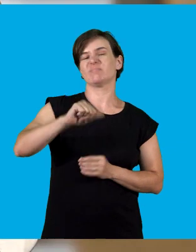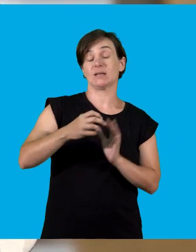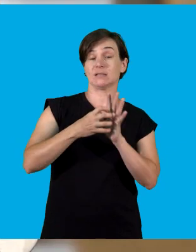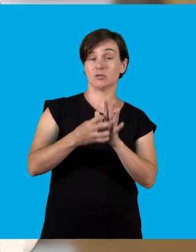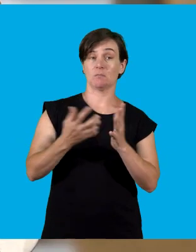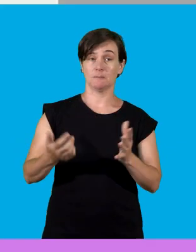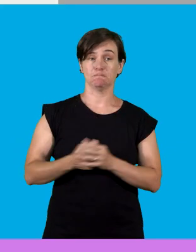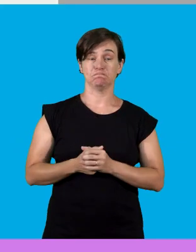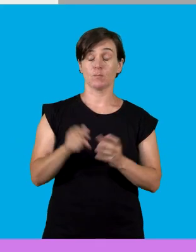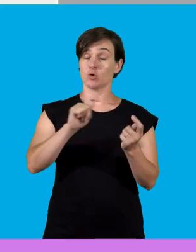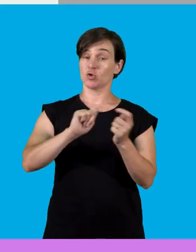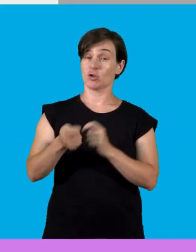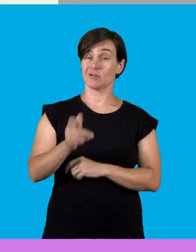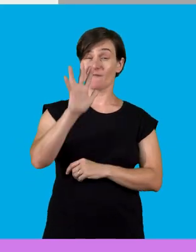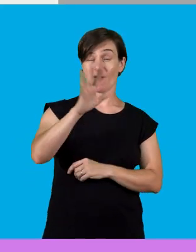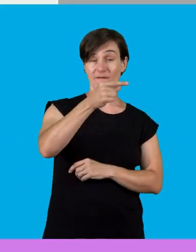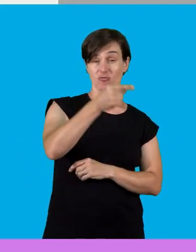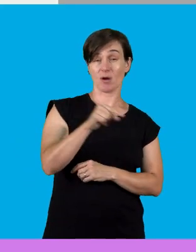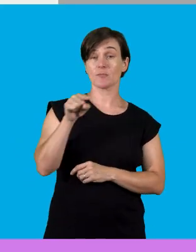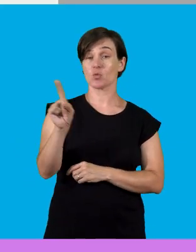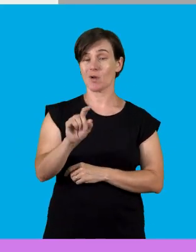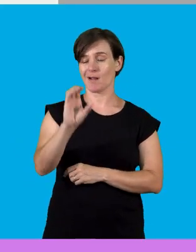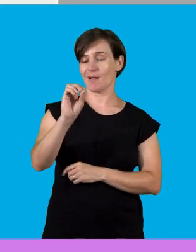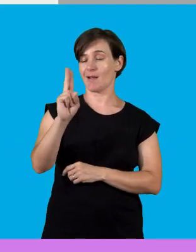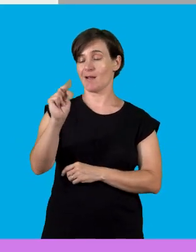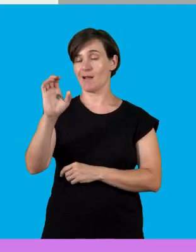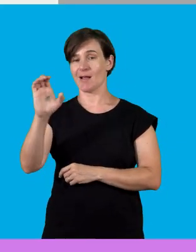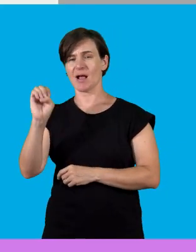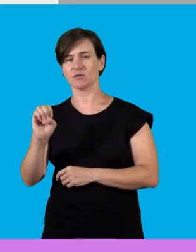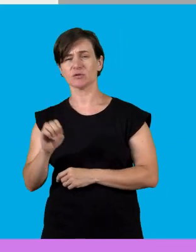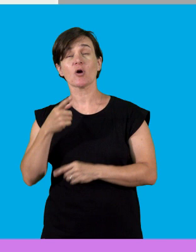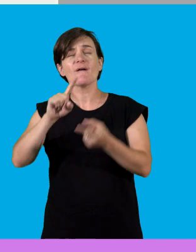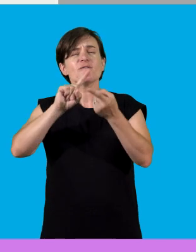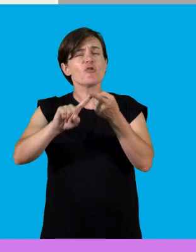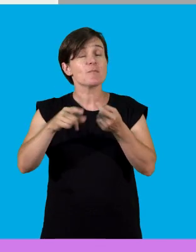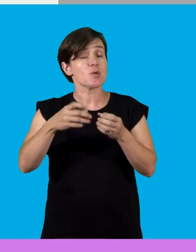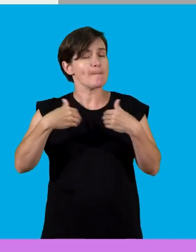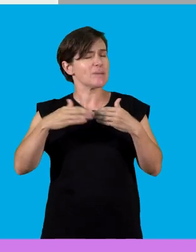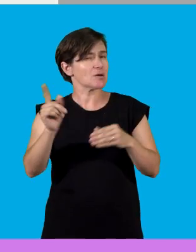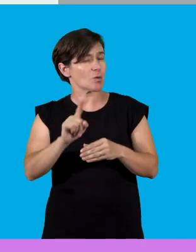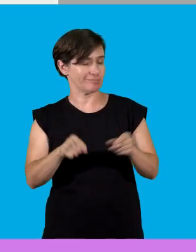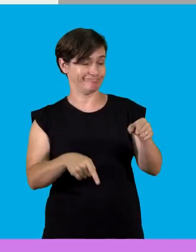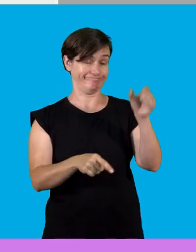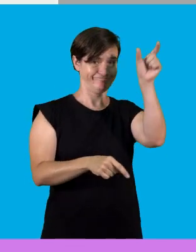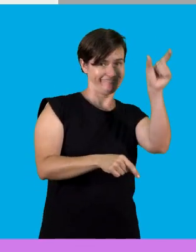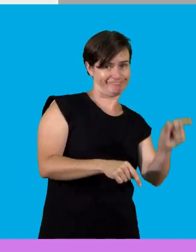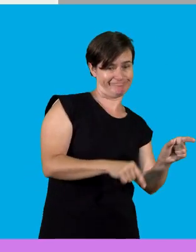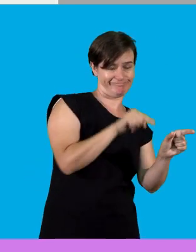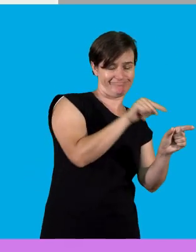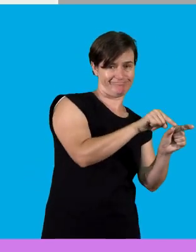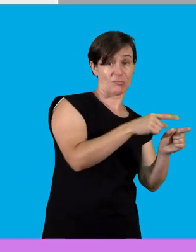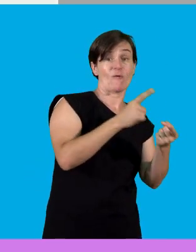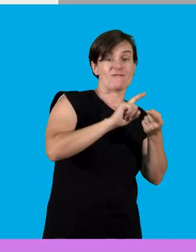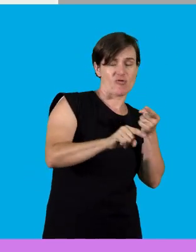Next one, convert 5 grams to ounce. Again, where are we starting? We are starting at